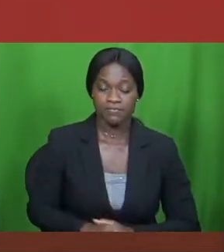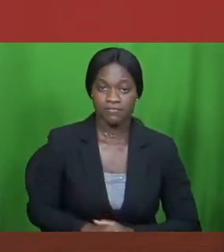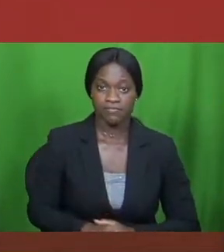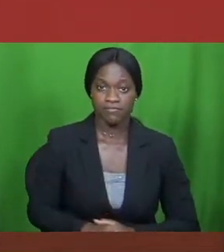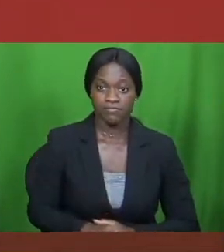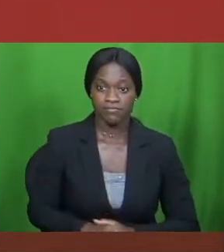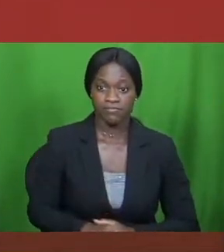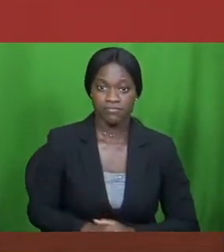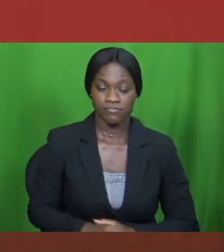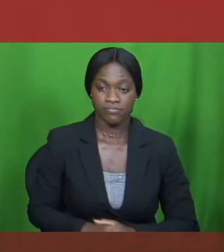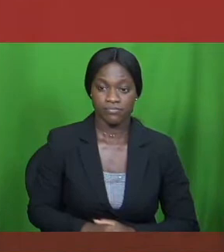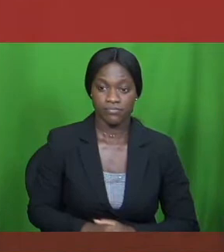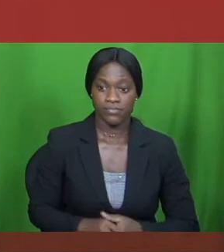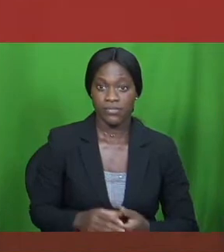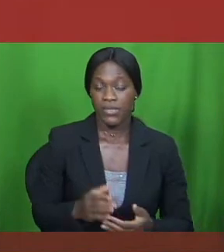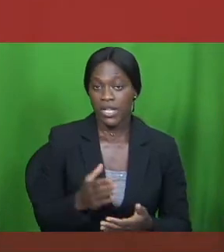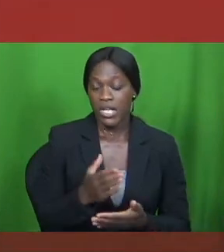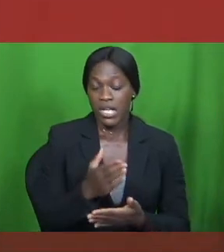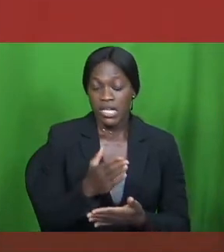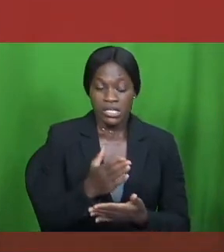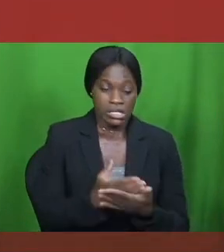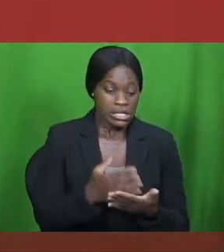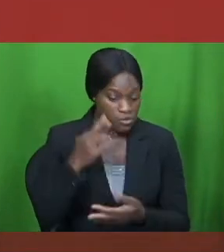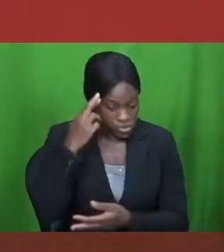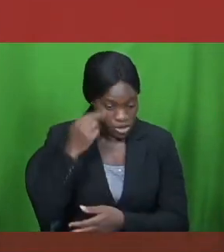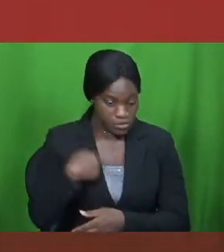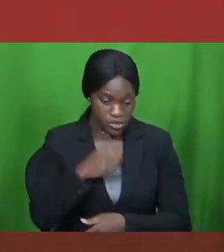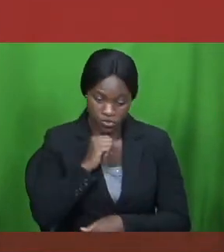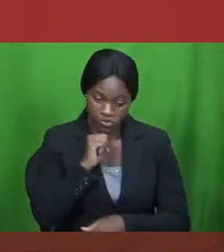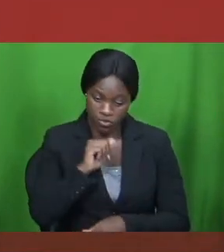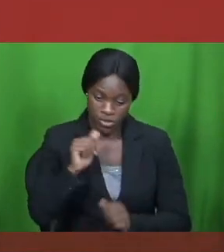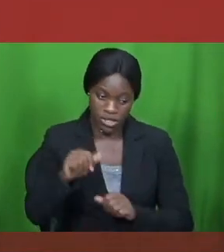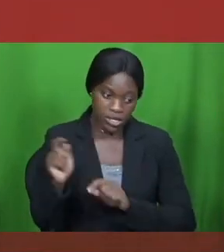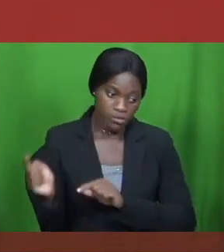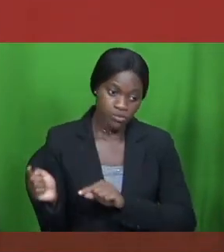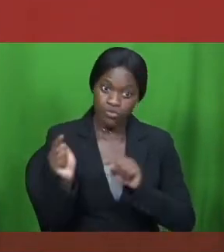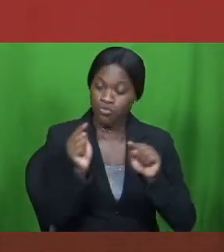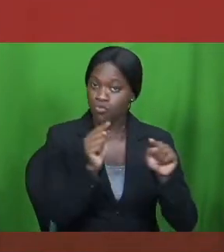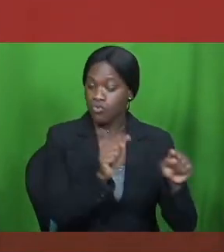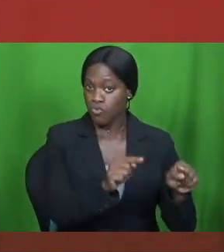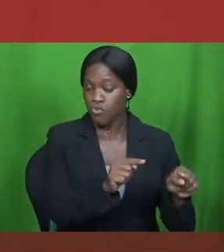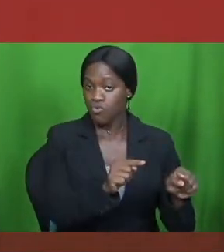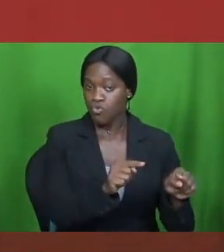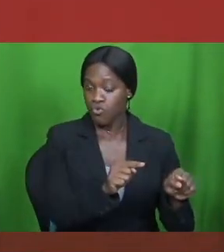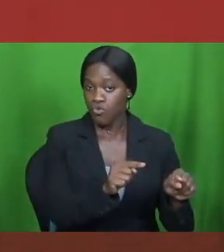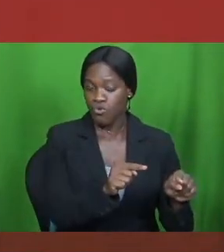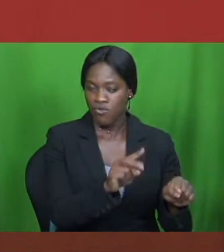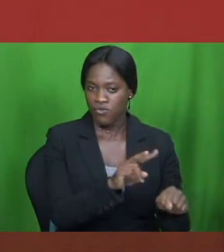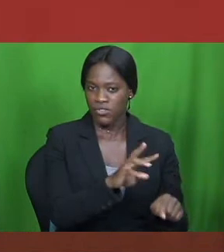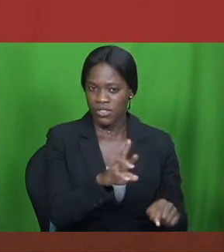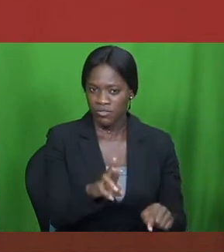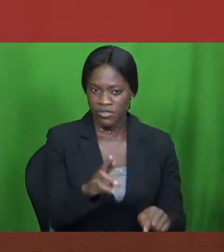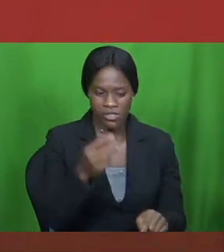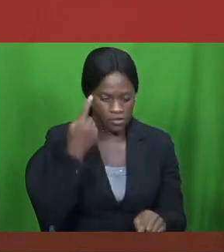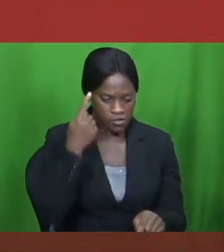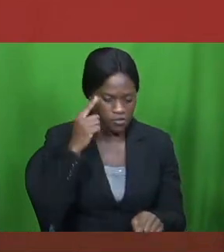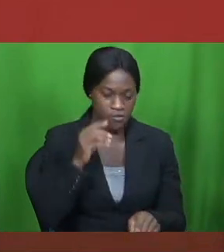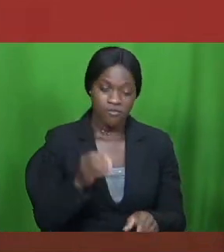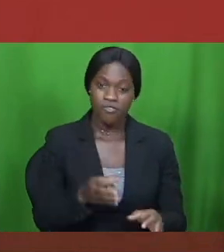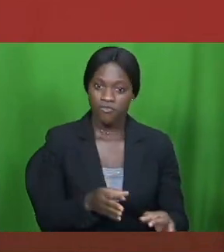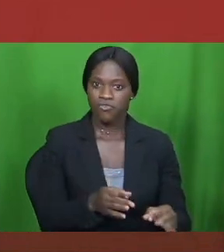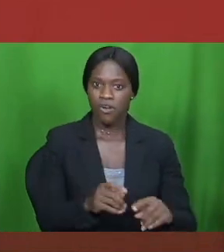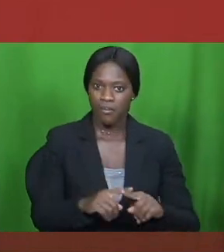For some good reason, I will not be there myself, but I'll be sending a very powerful delegation to represent me.